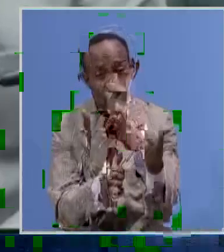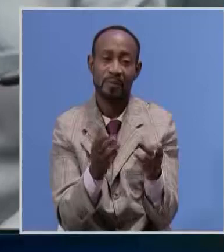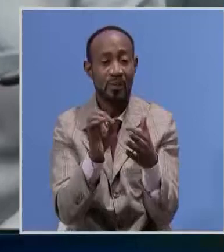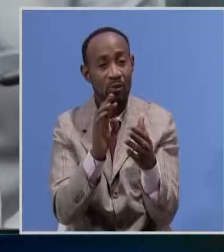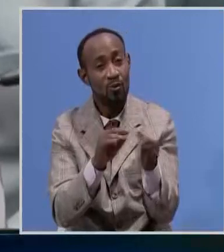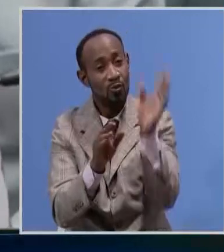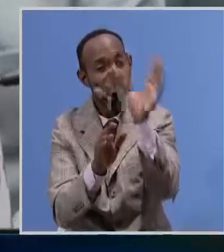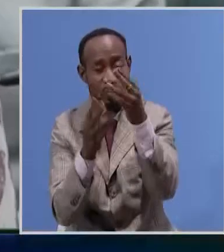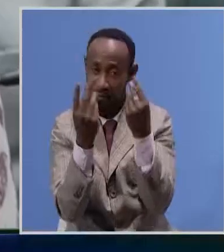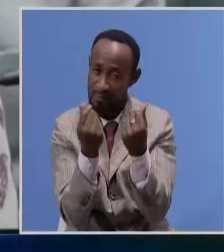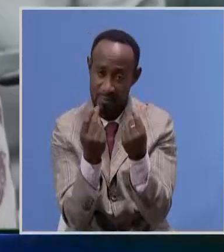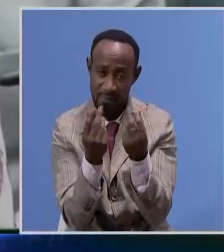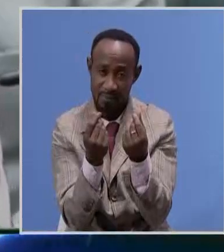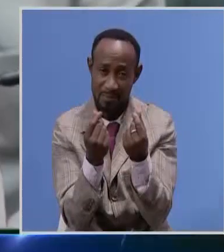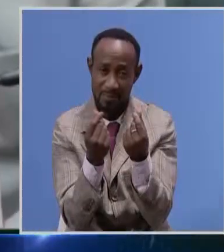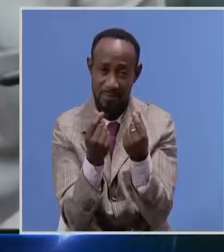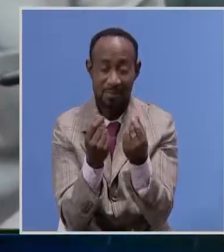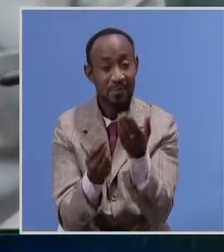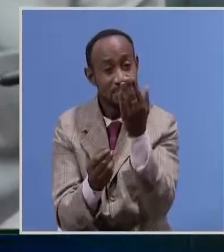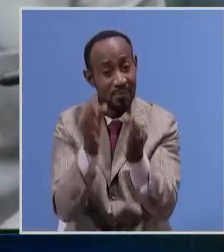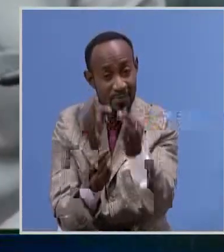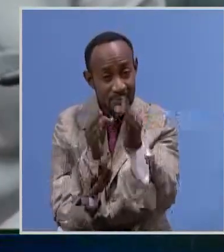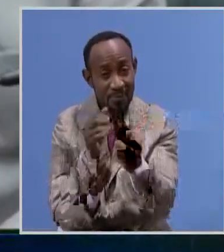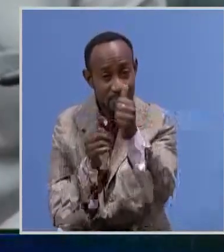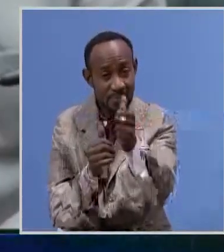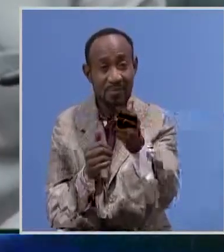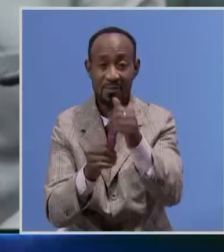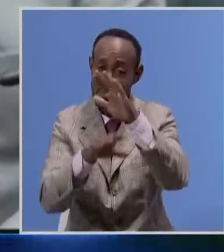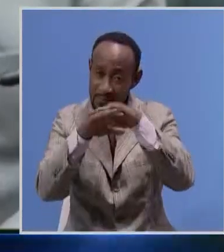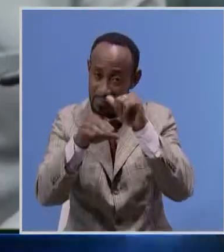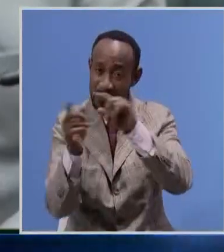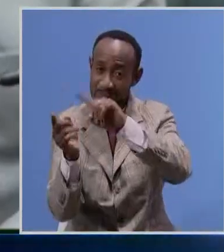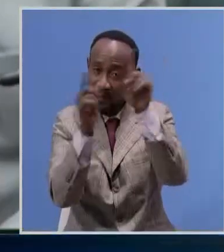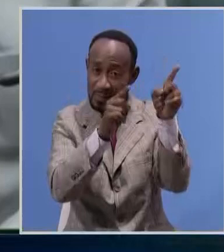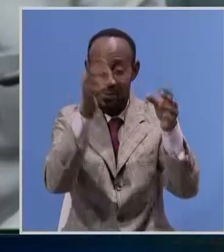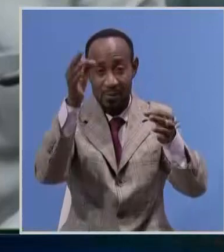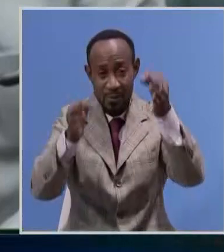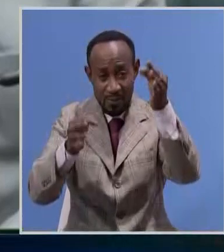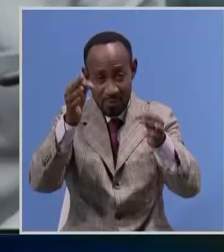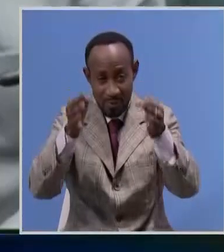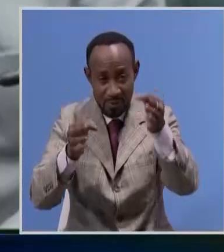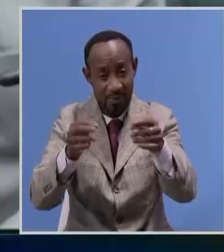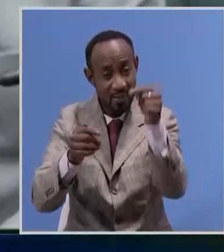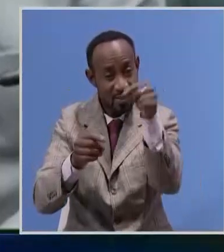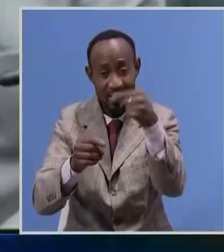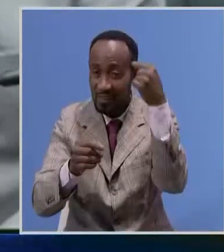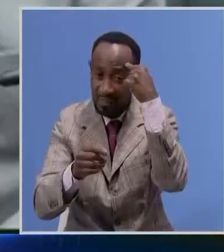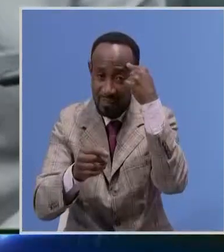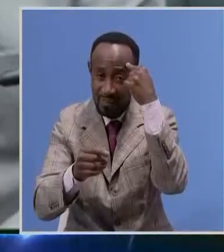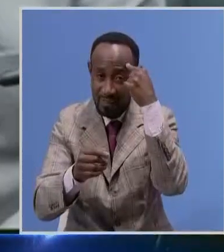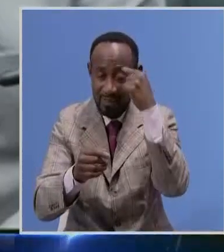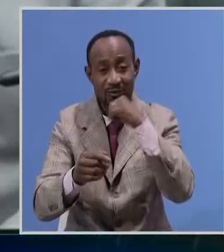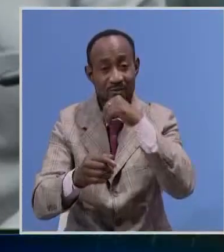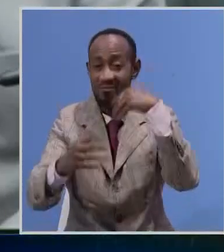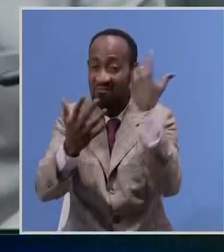your resources. Because if you are caught and you want to go to court, definitely this government will not start